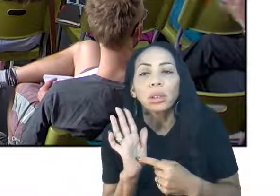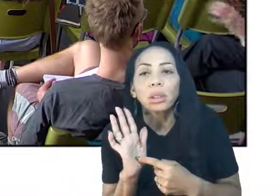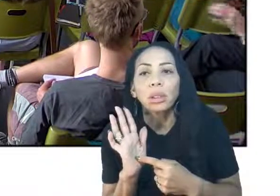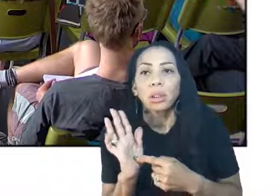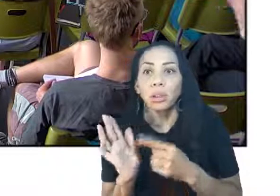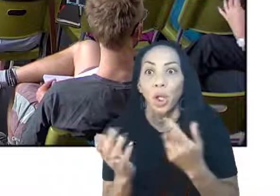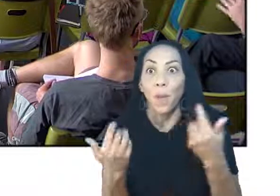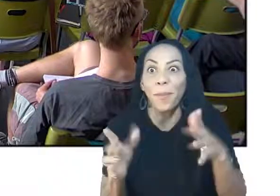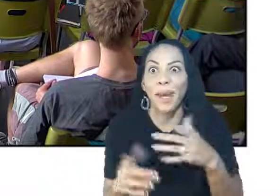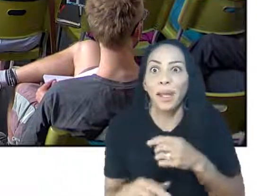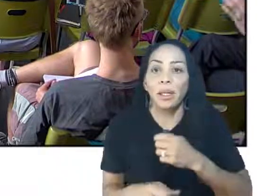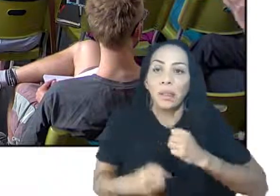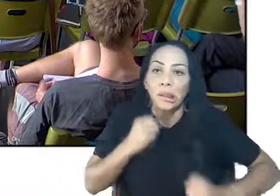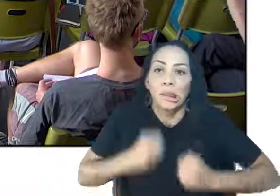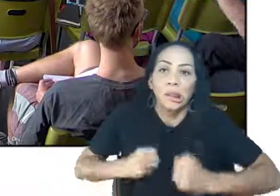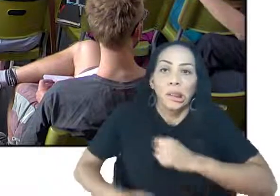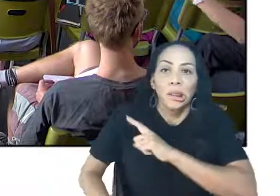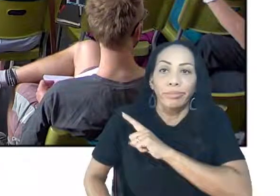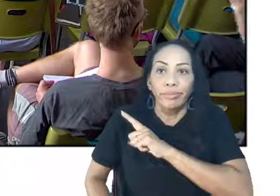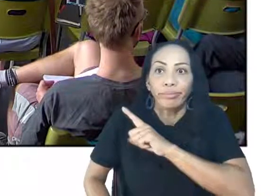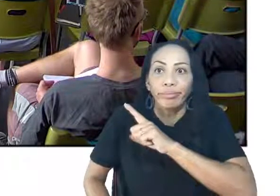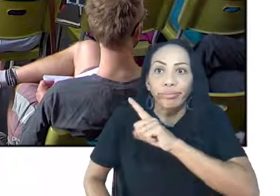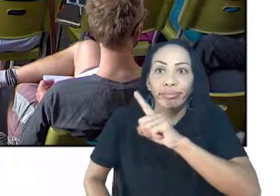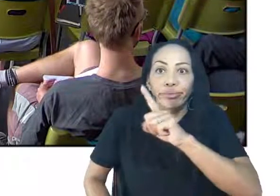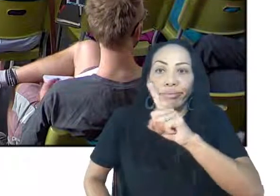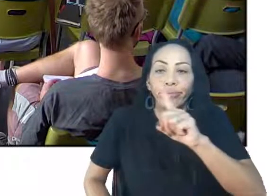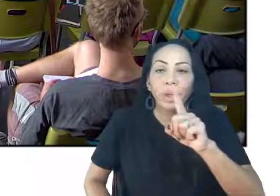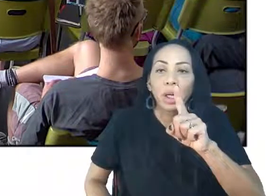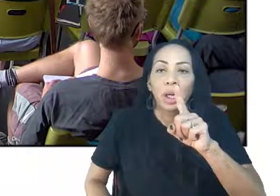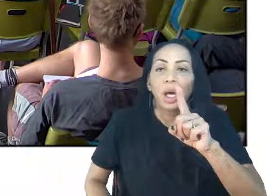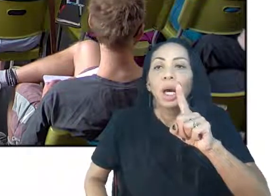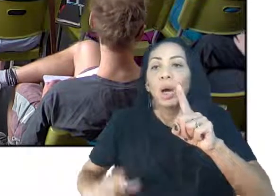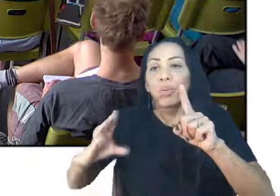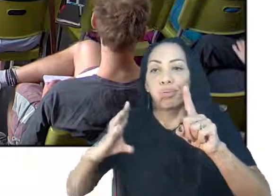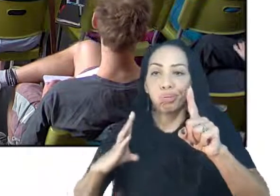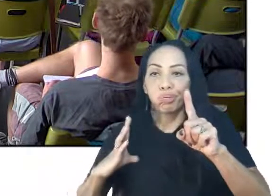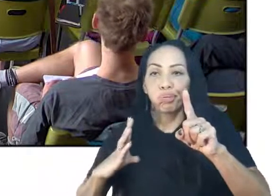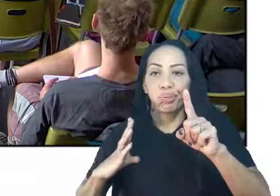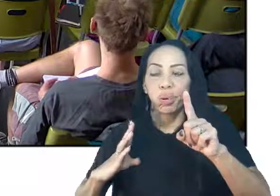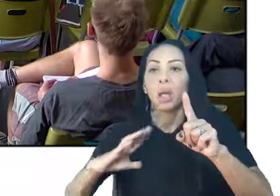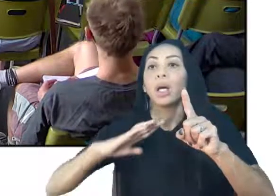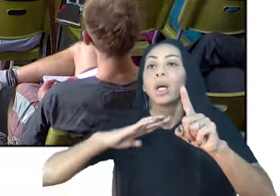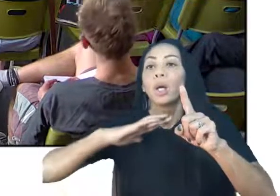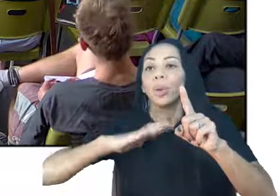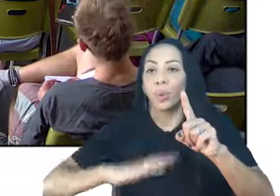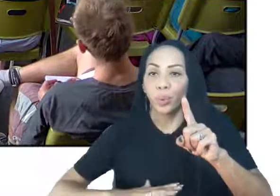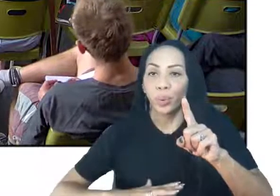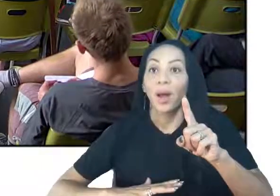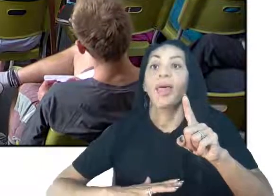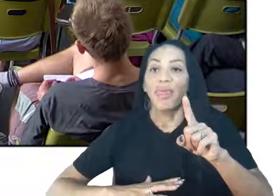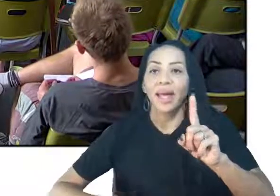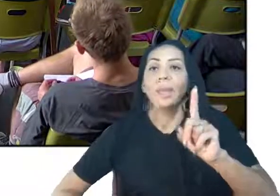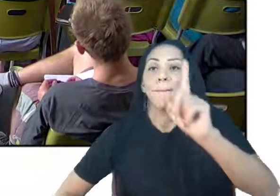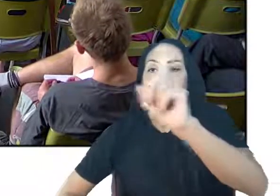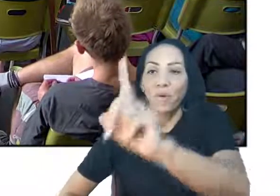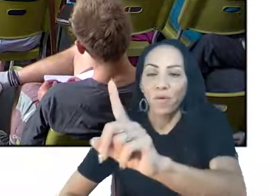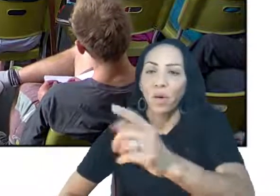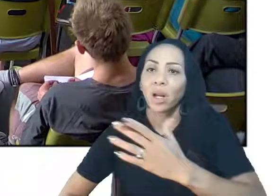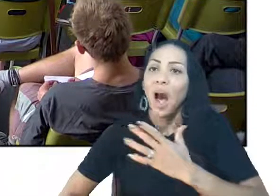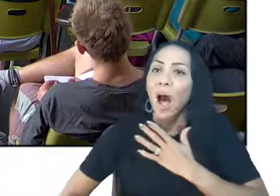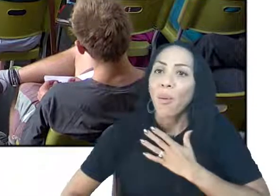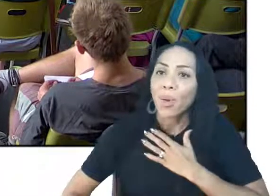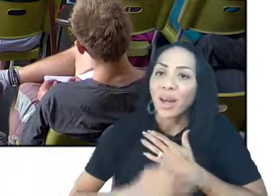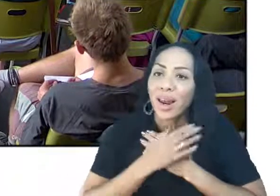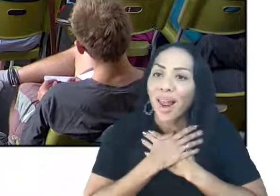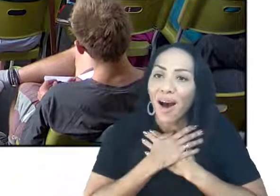another, recover your composure and then move on. Yeah. I mean, ideally, I'd love a rest in spaces network so that you were